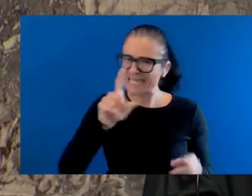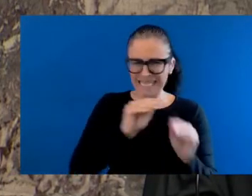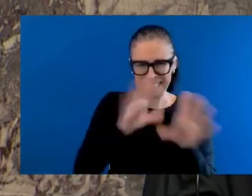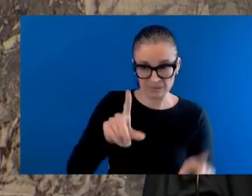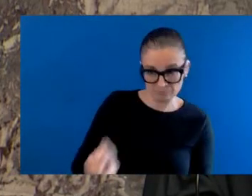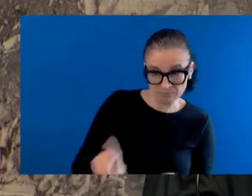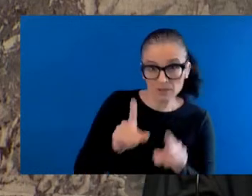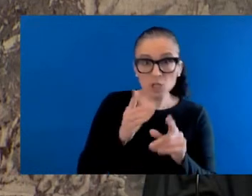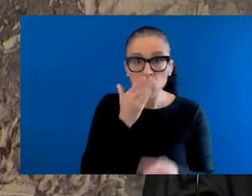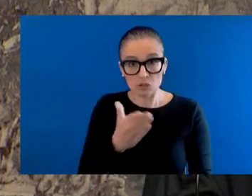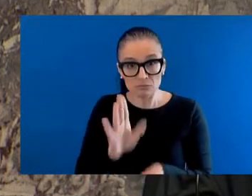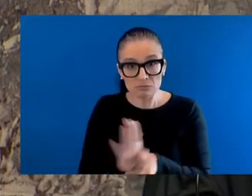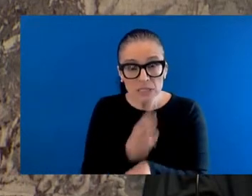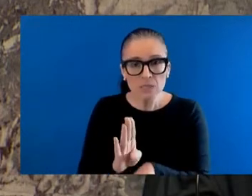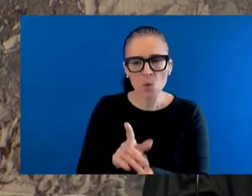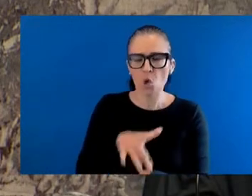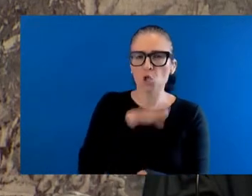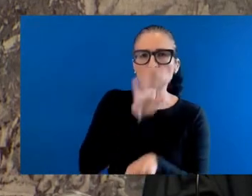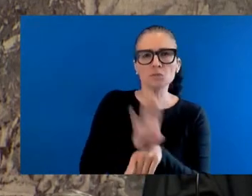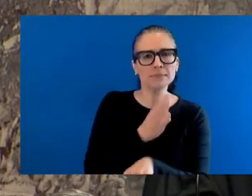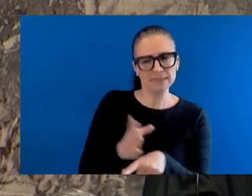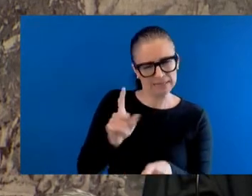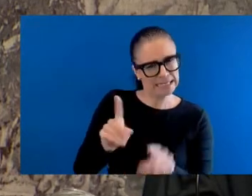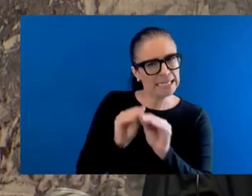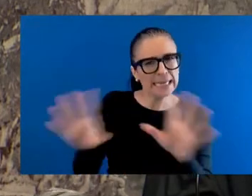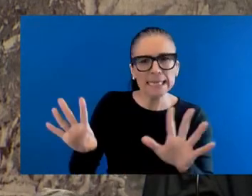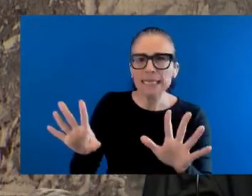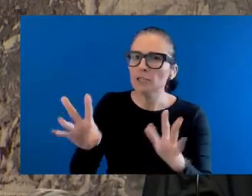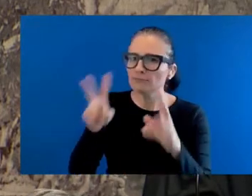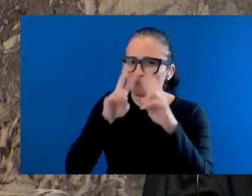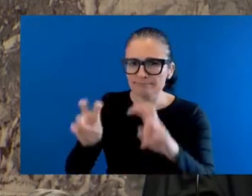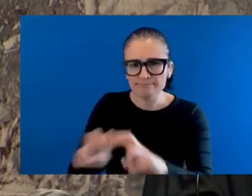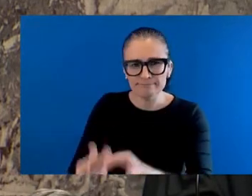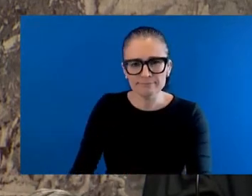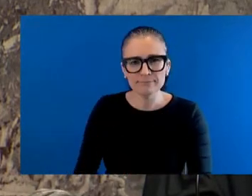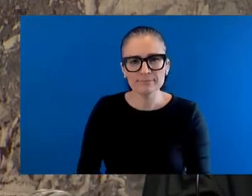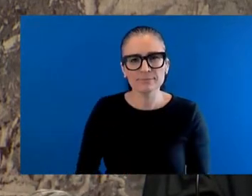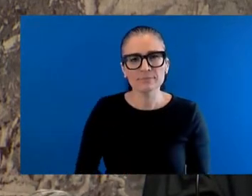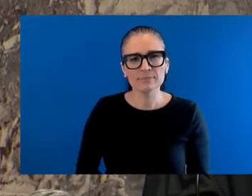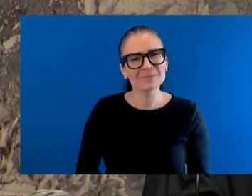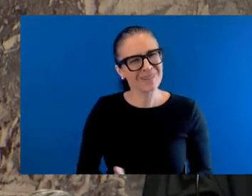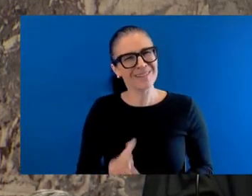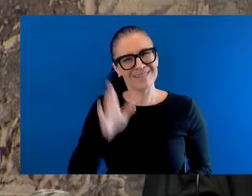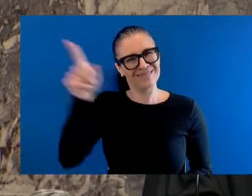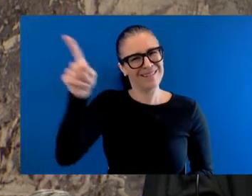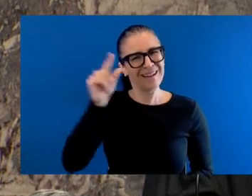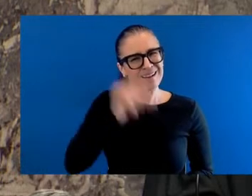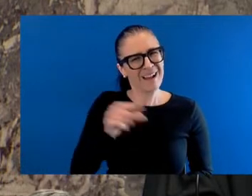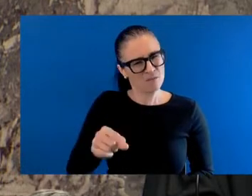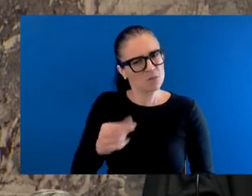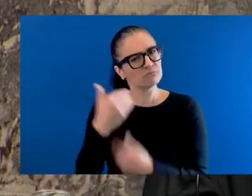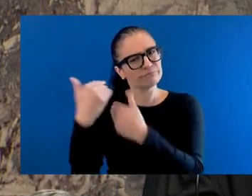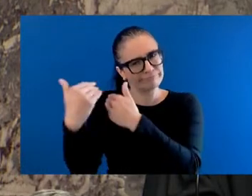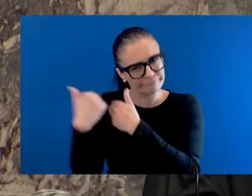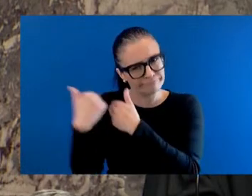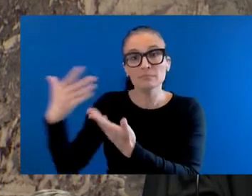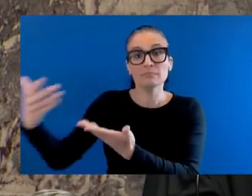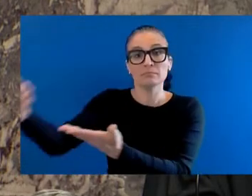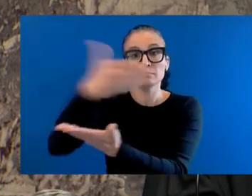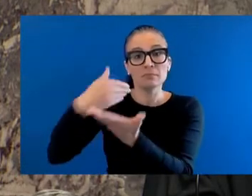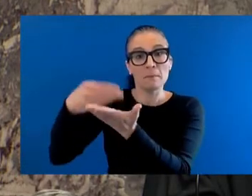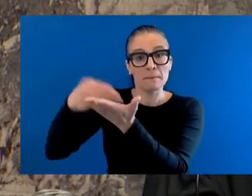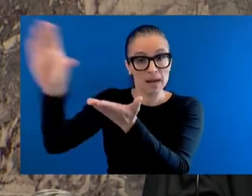dollars for a clean energy plan, for a BC company that